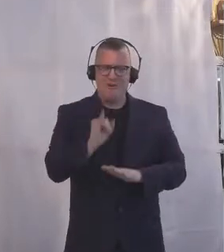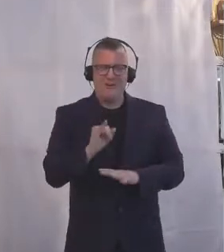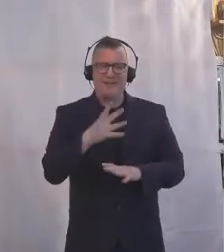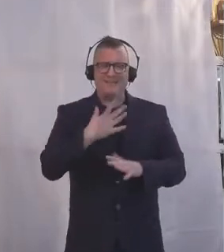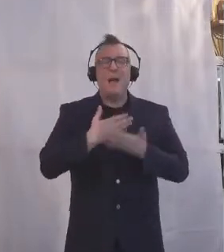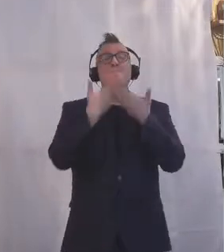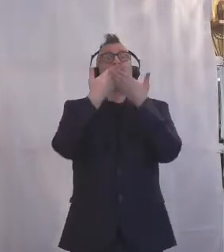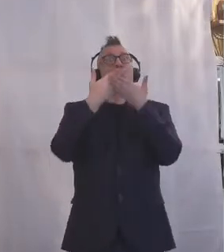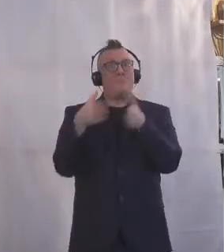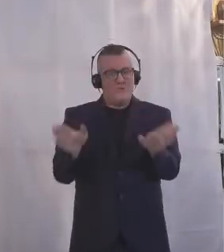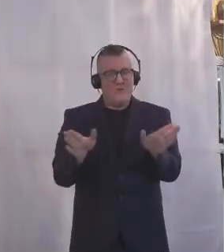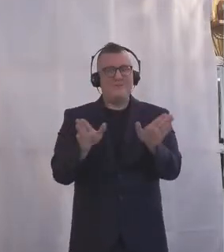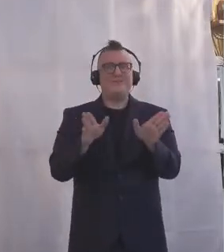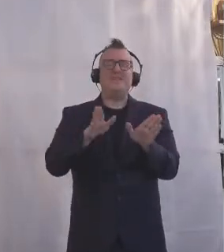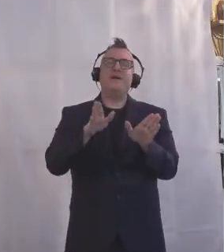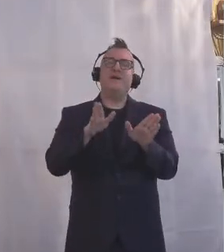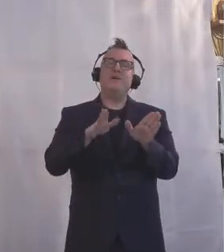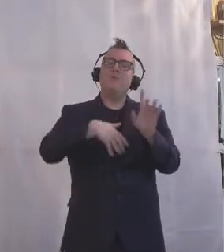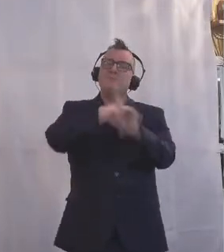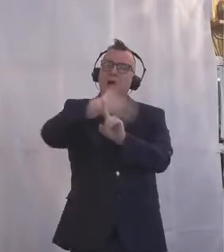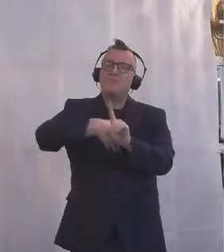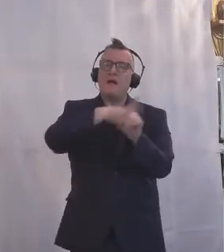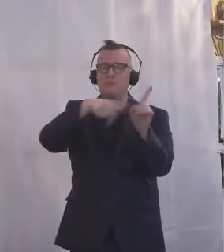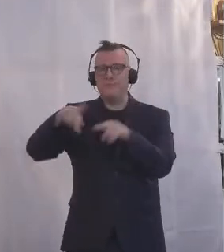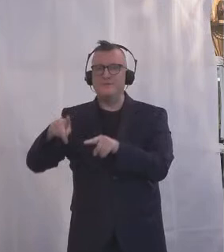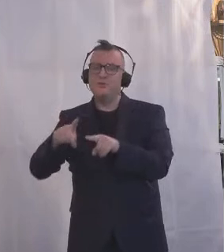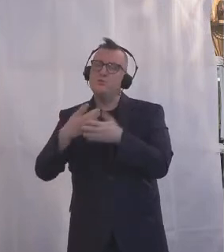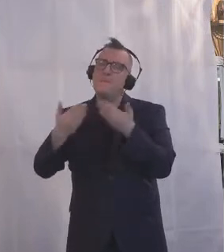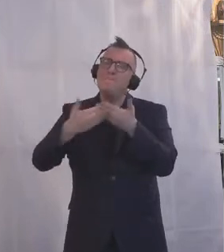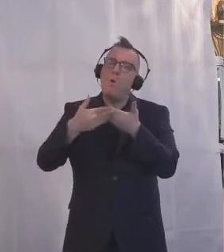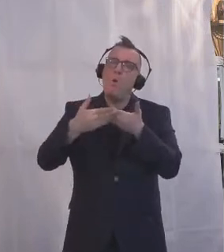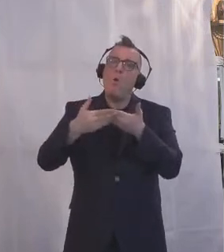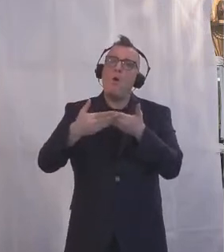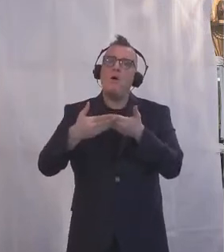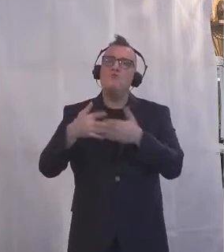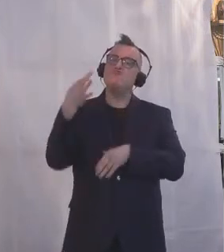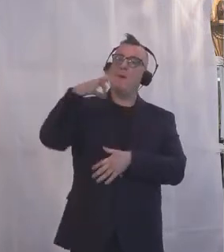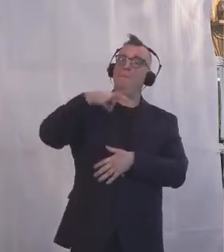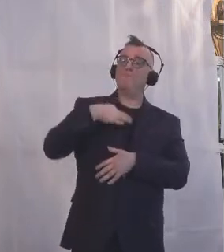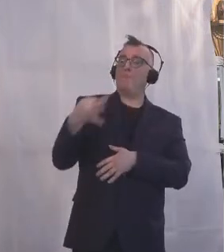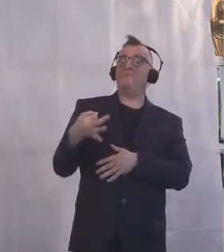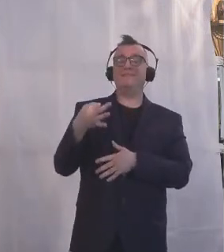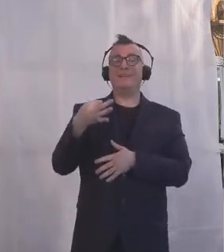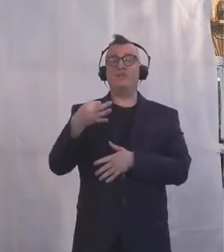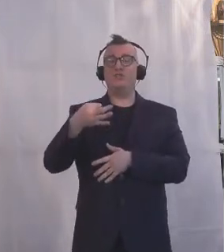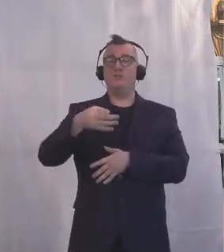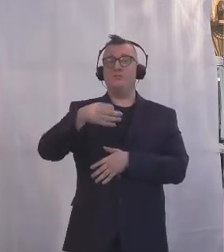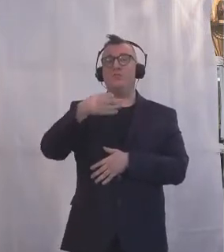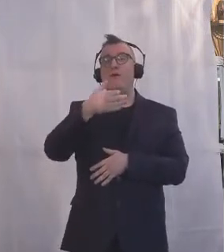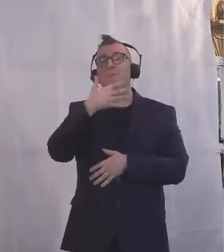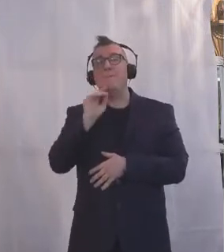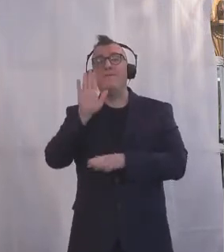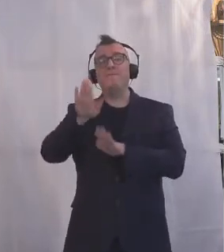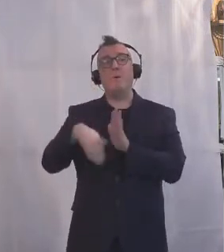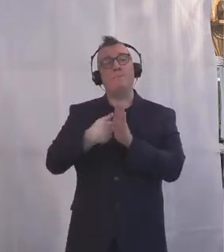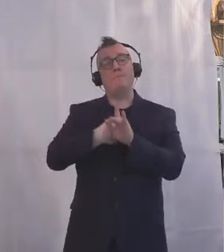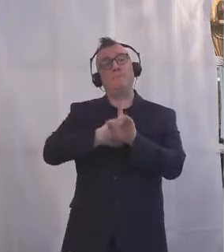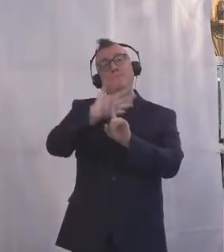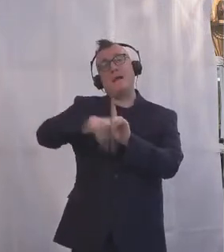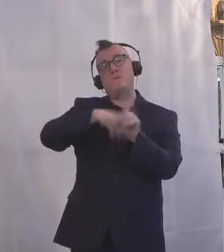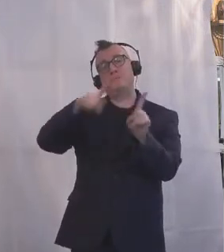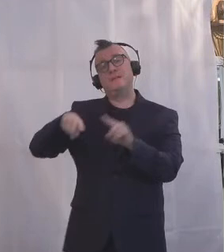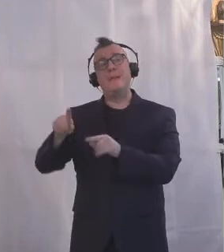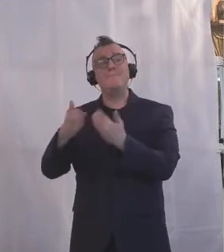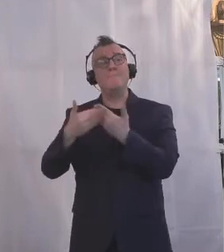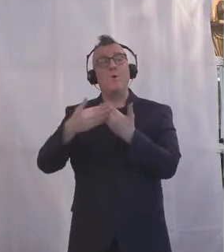broader demographic, so that we can increase representation from people of all backgrounds, and so that we can improve